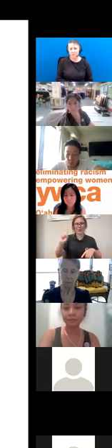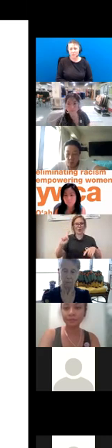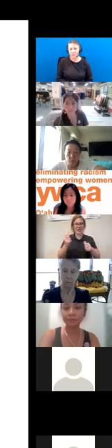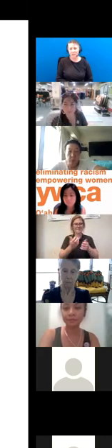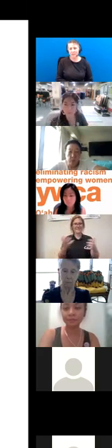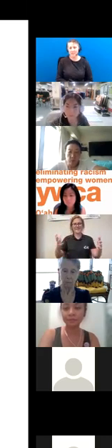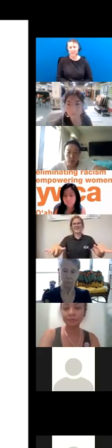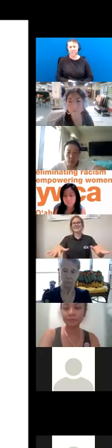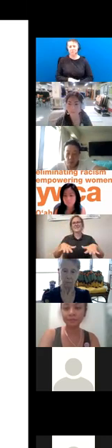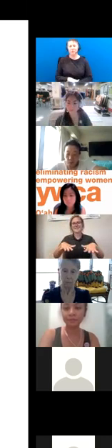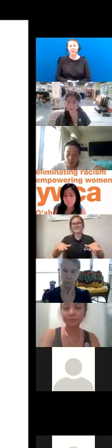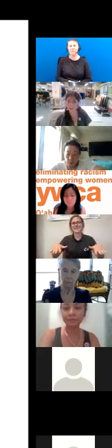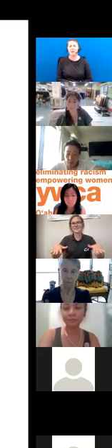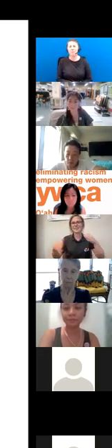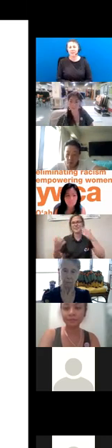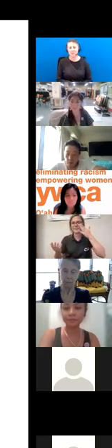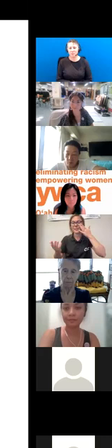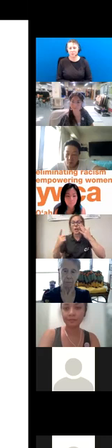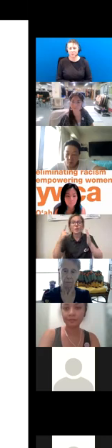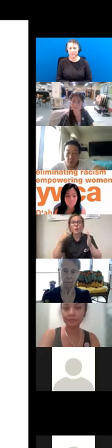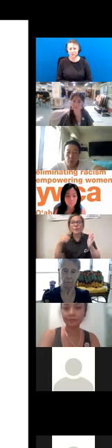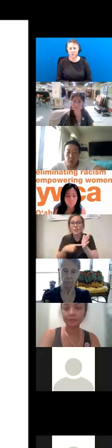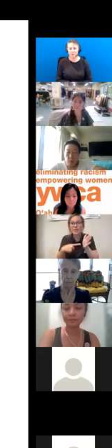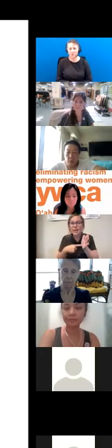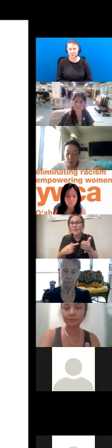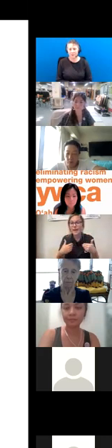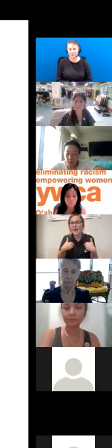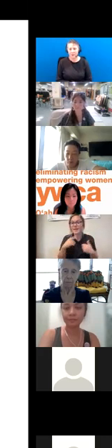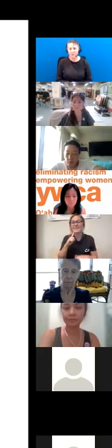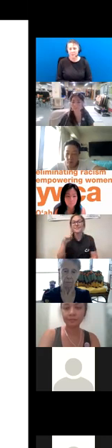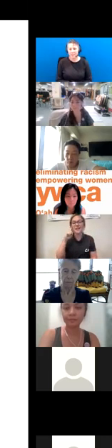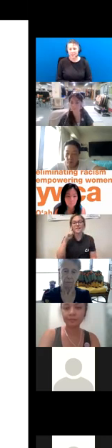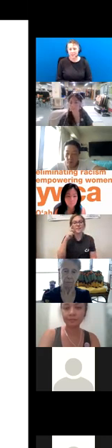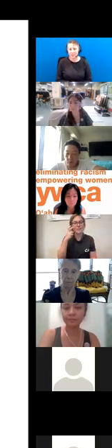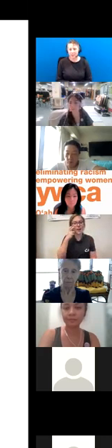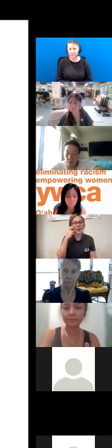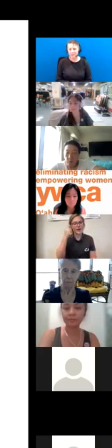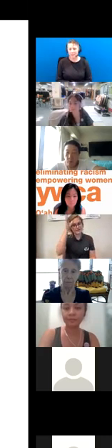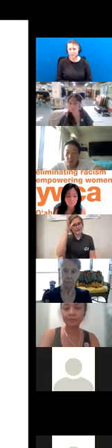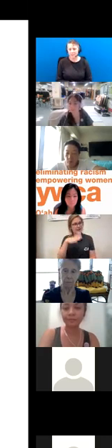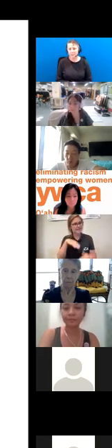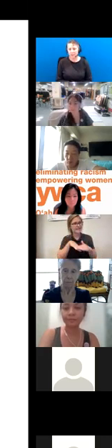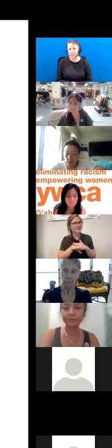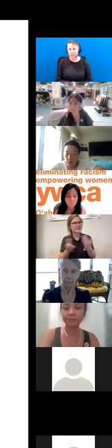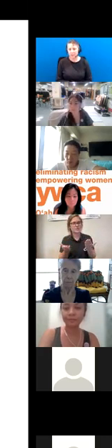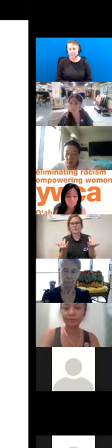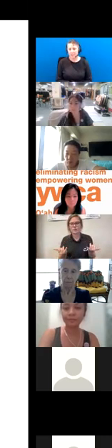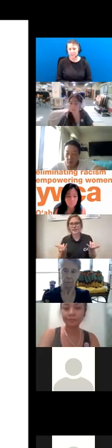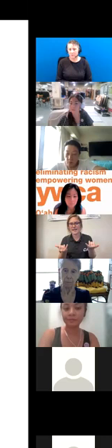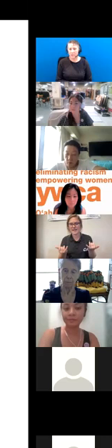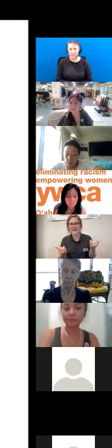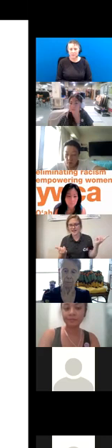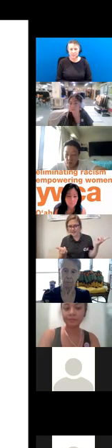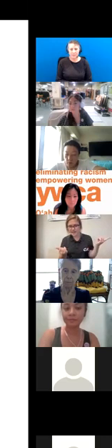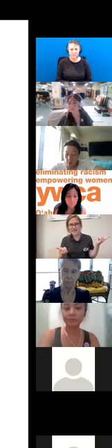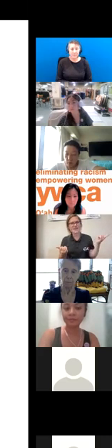communicating with that, because they rely on memory to know where things are. For example, there was a deafblind man